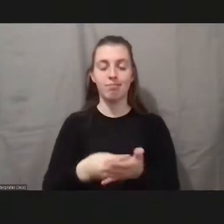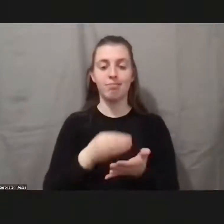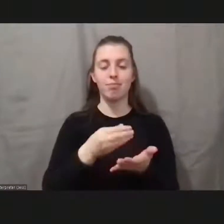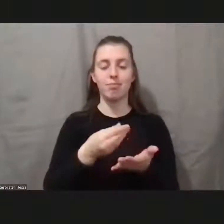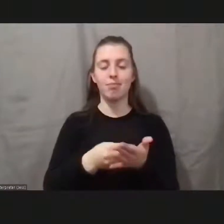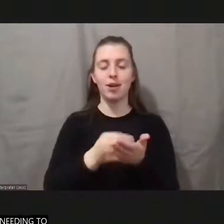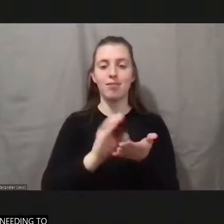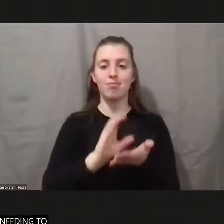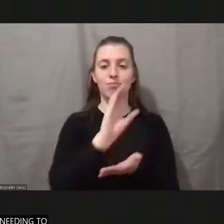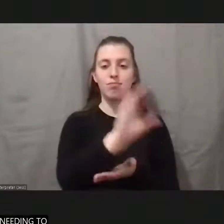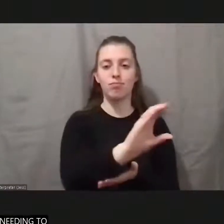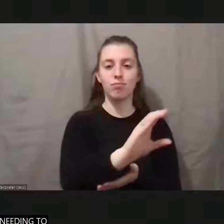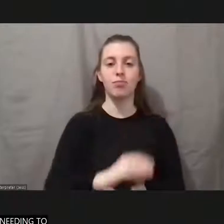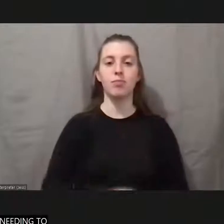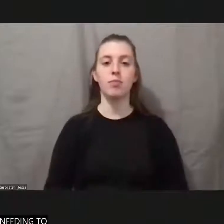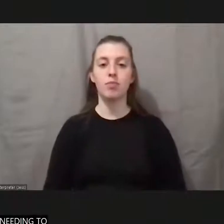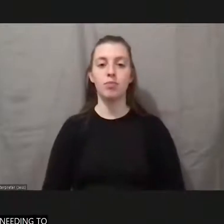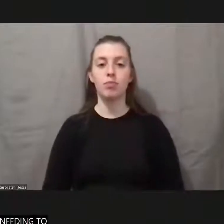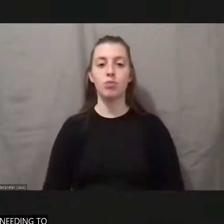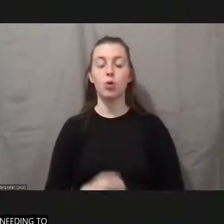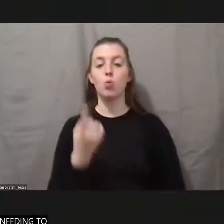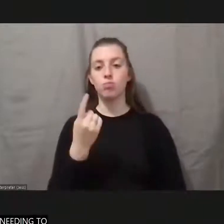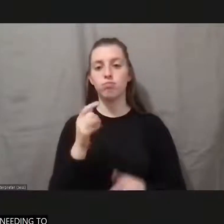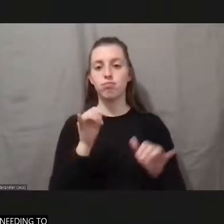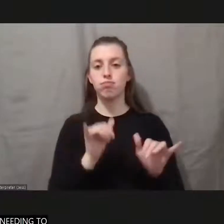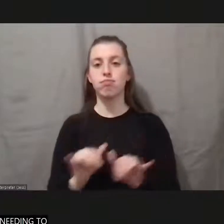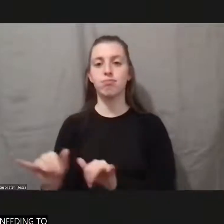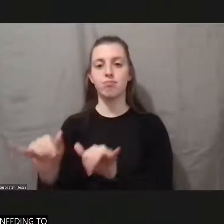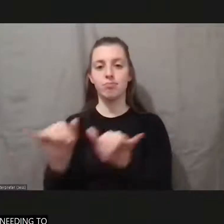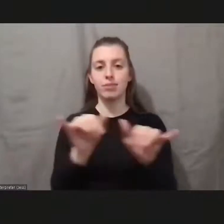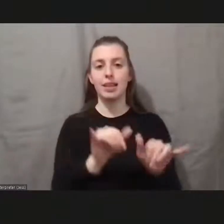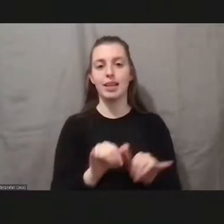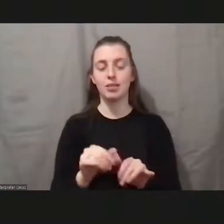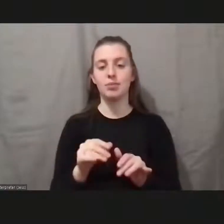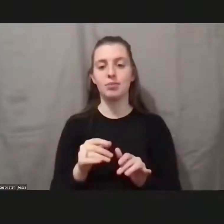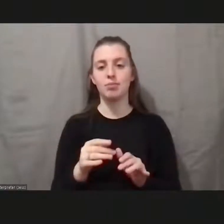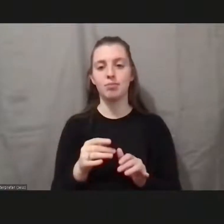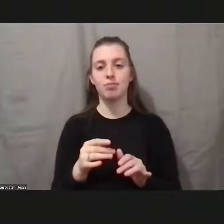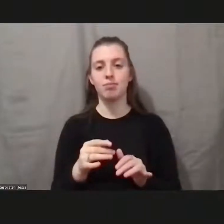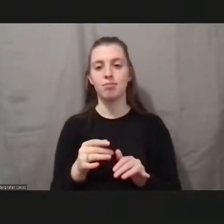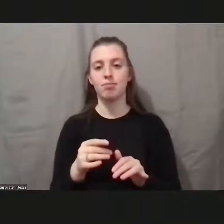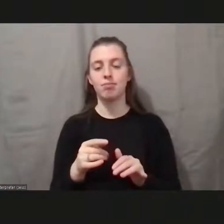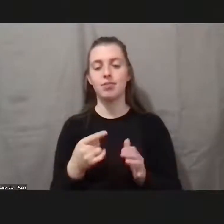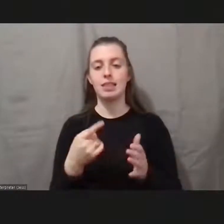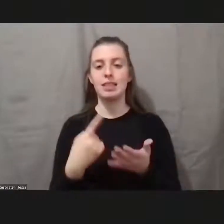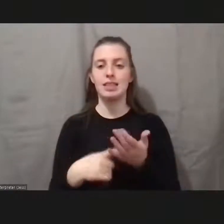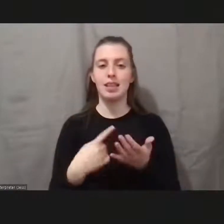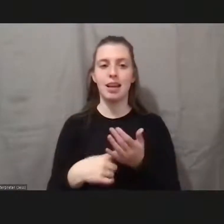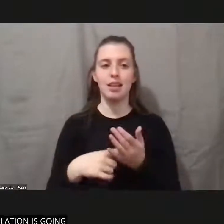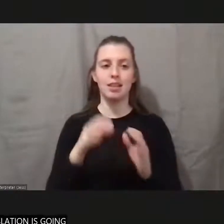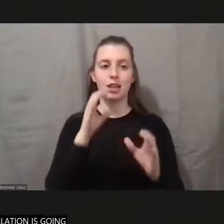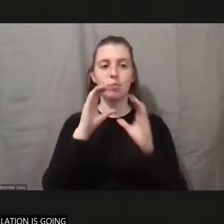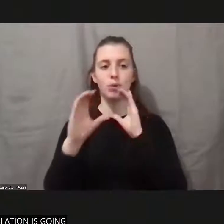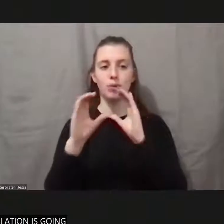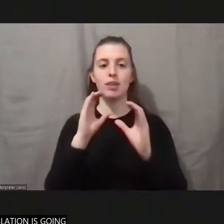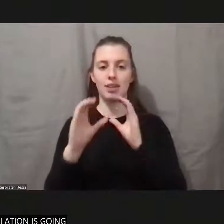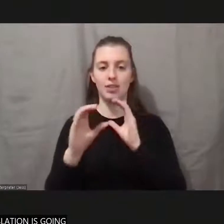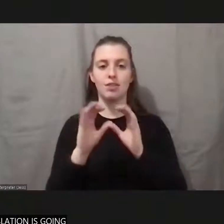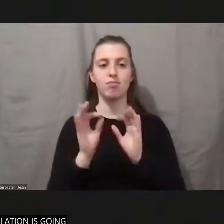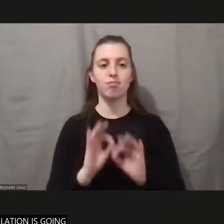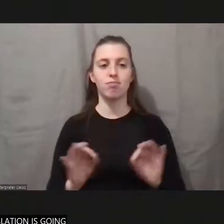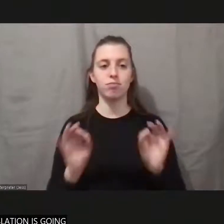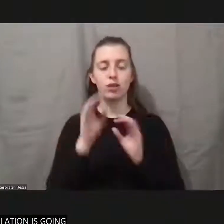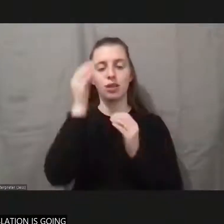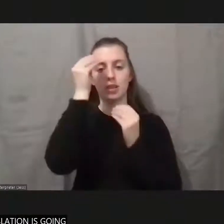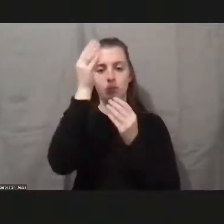because that is one of the standards that the accessibility legislation is going to be focusing on. But in these days, especially